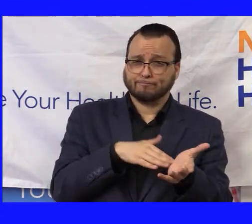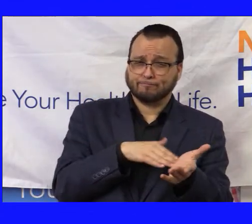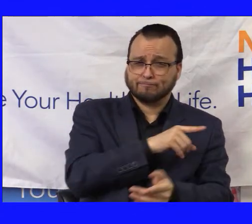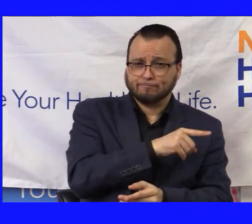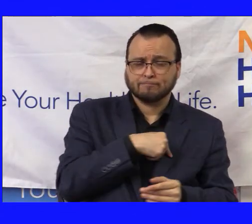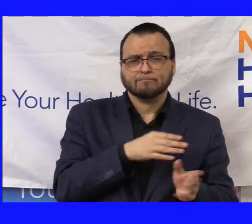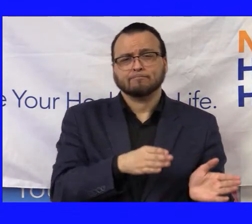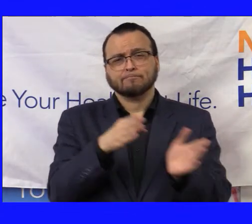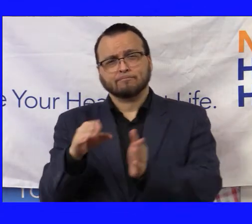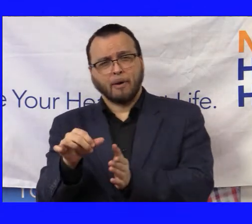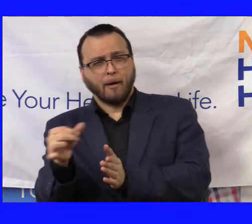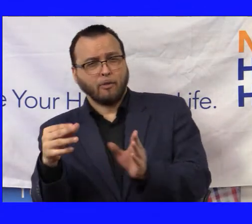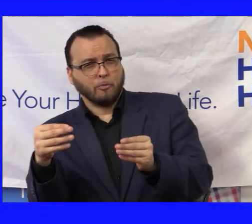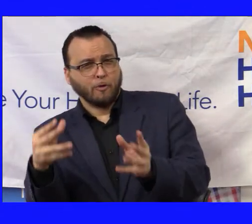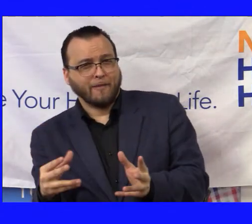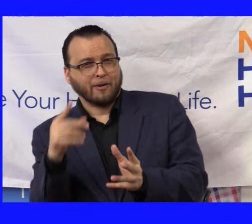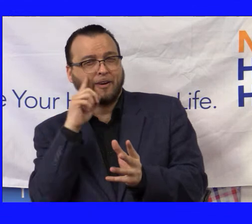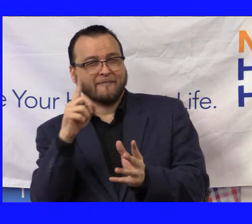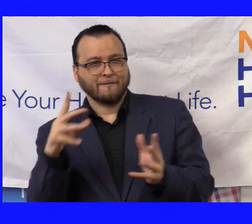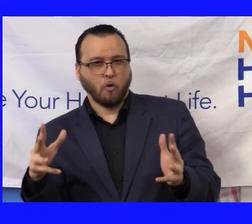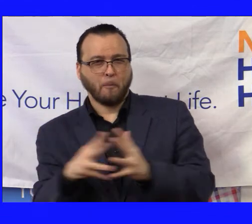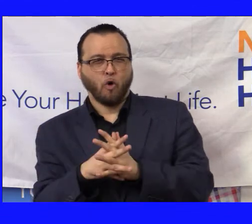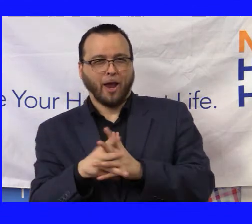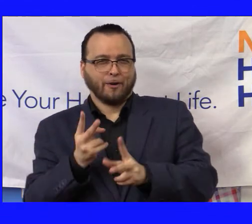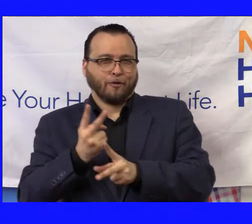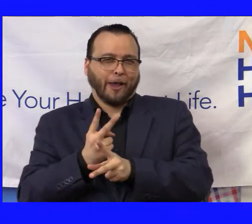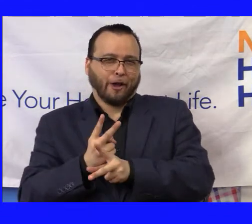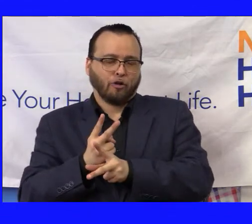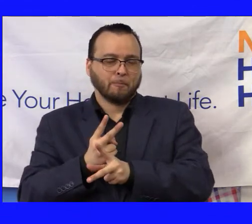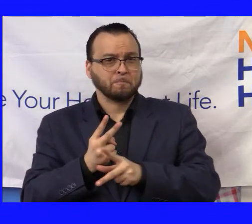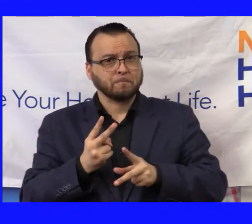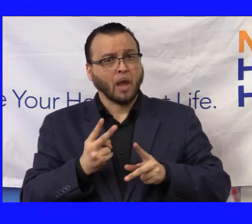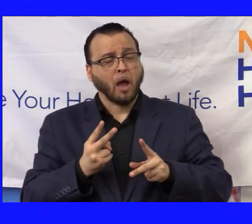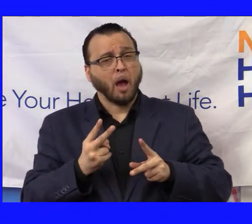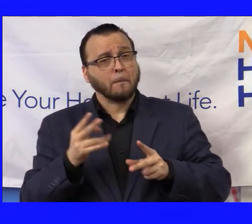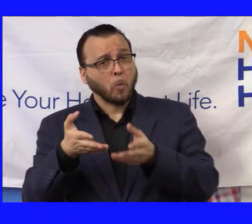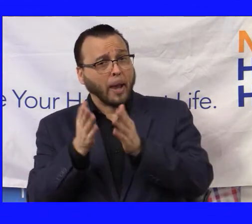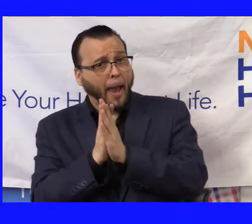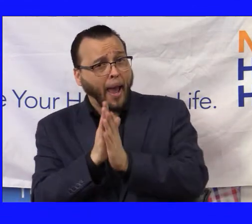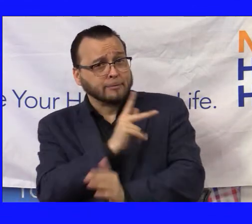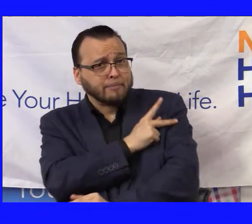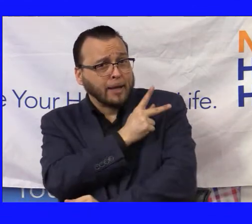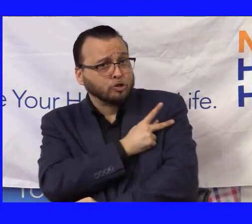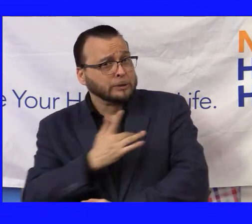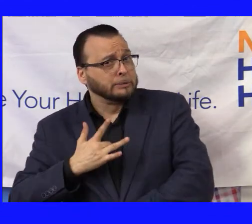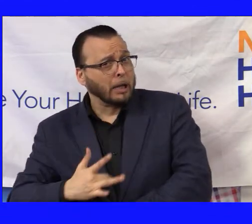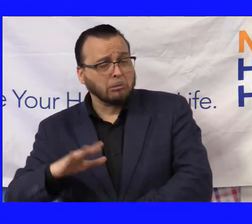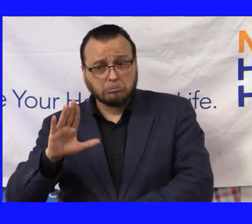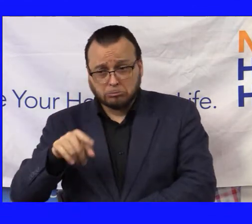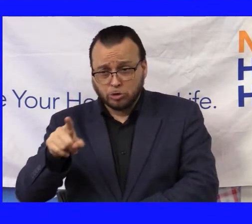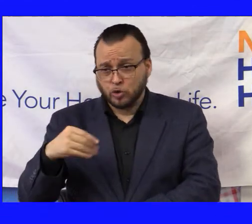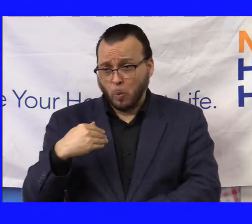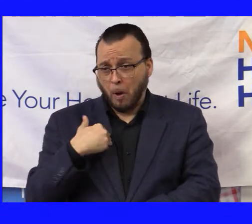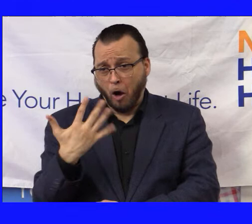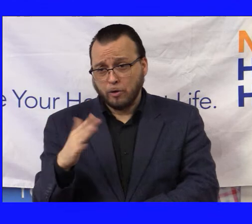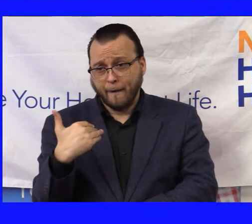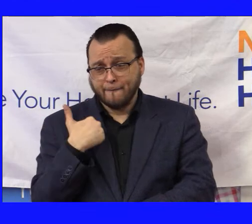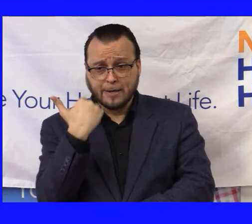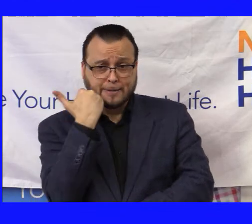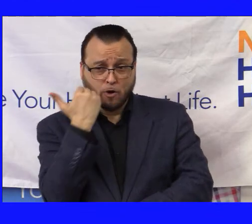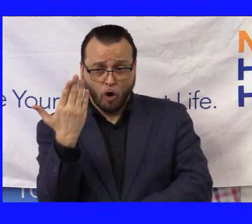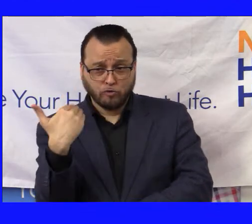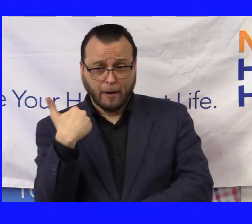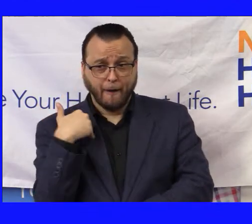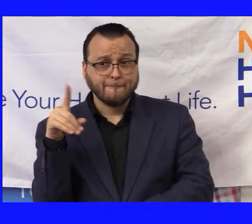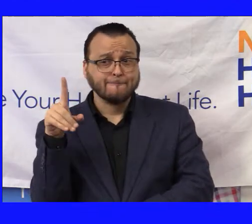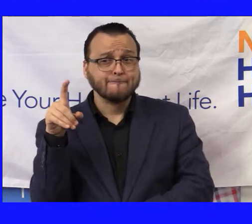providers of prenatal care. And we typically ask a patient if she has dental care elsewhere. Some of our patients